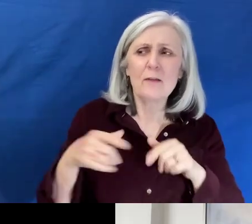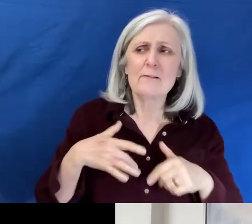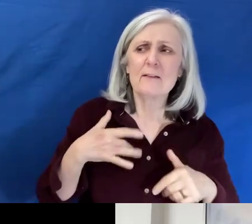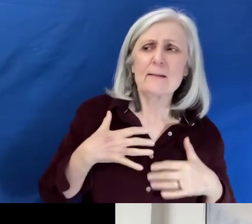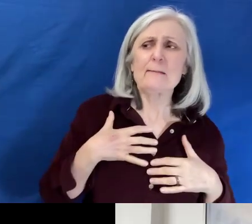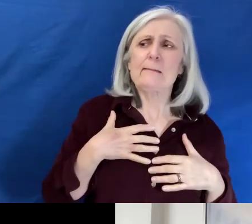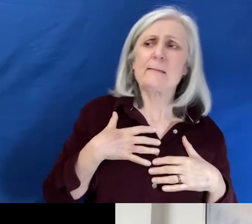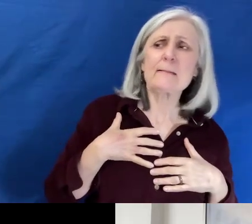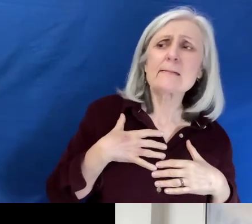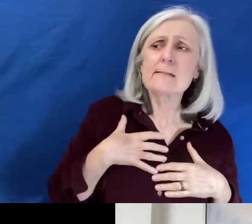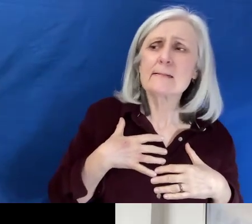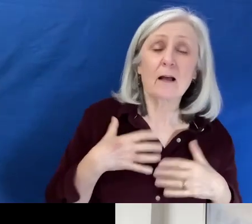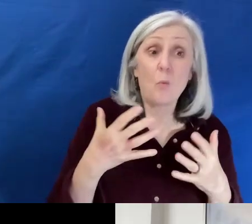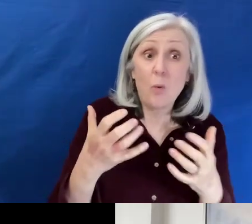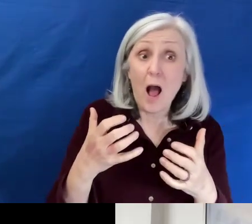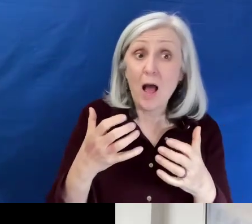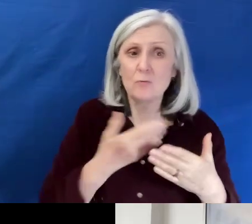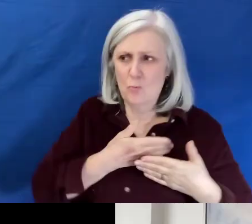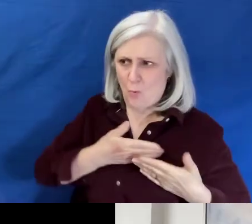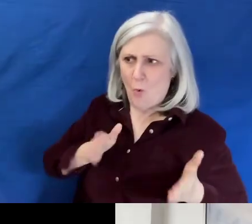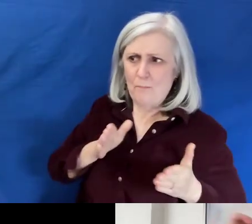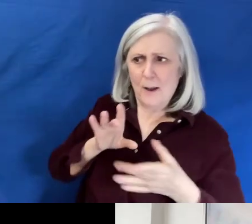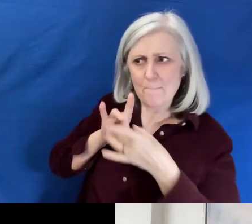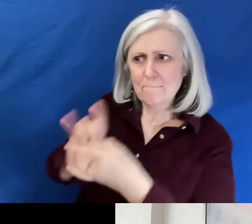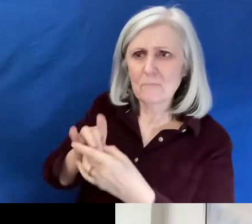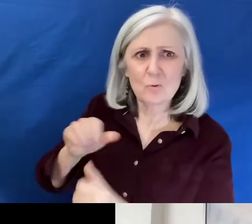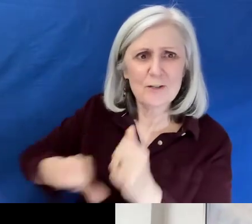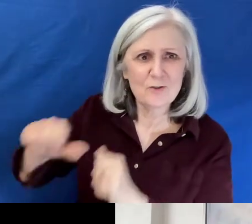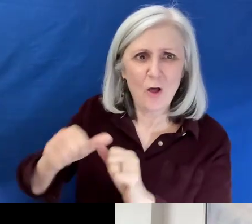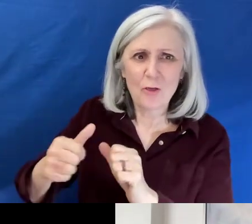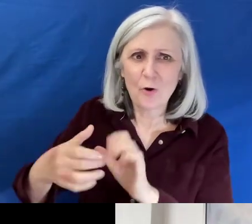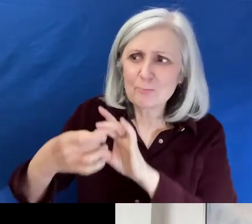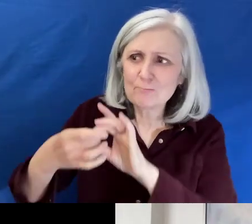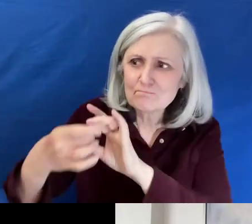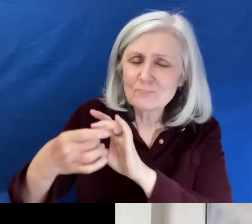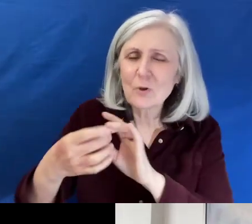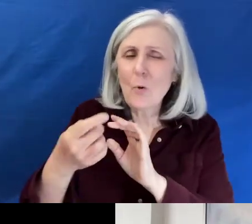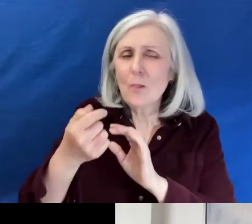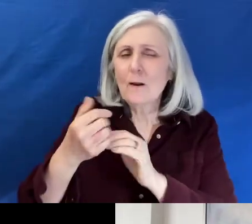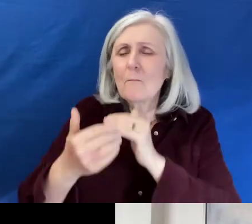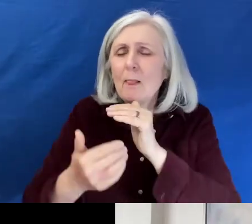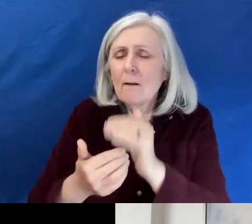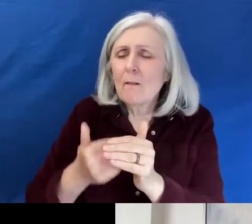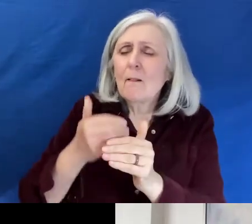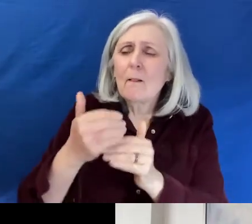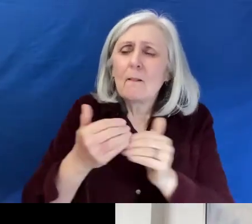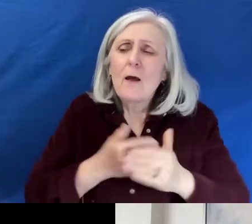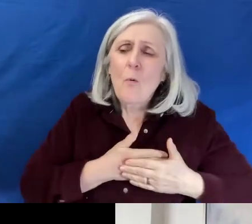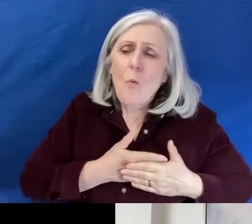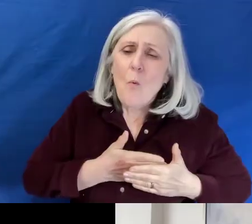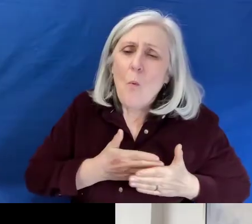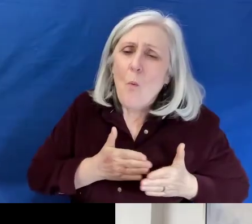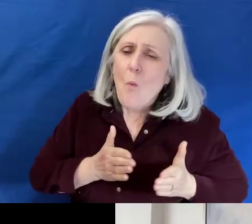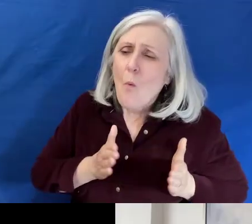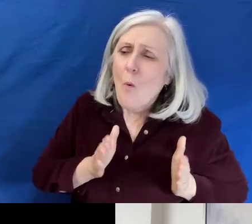they want to open up to each other. So, little by little they are. And at the end of the day, the audience